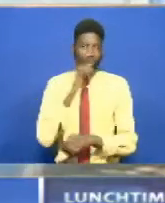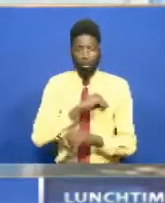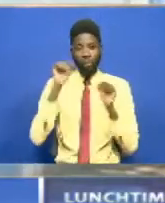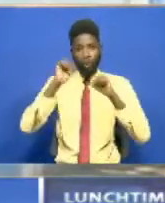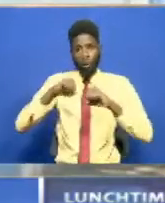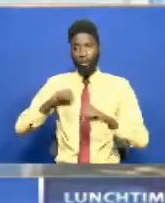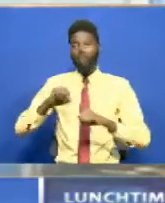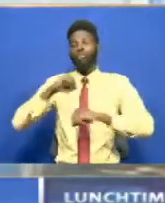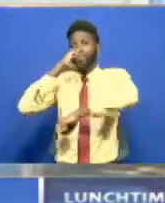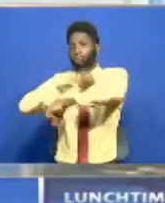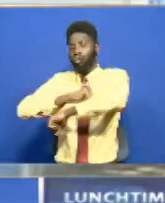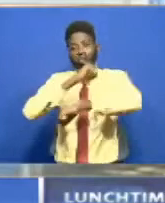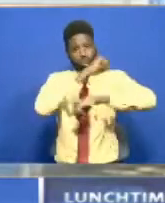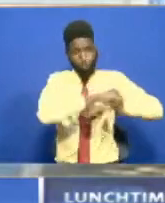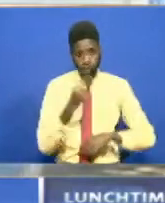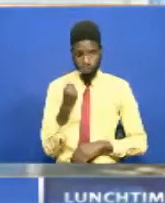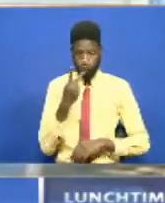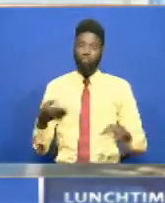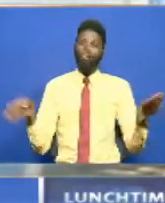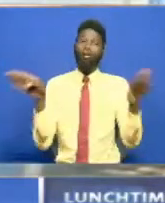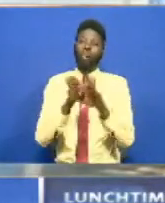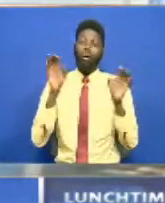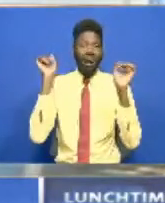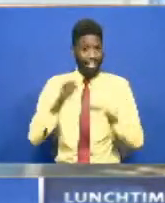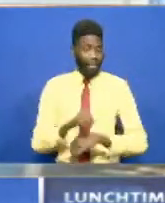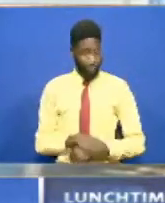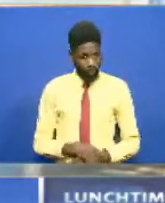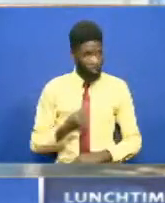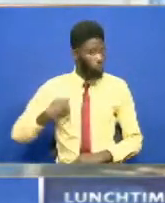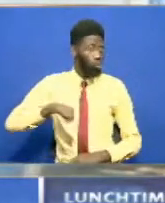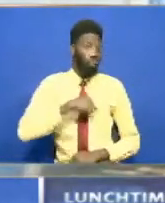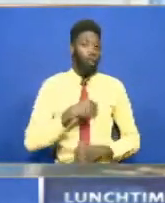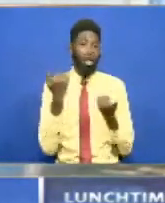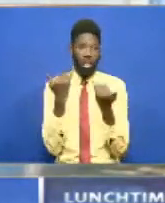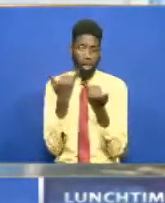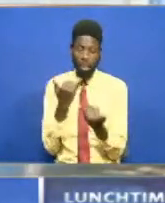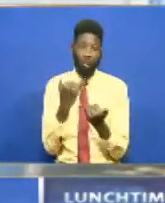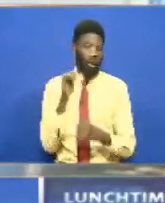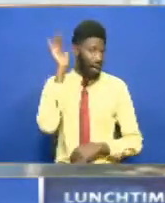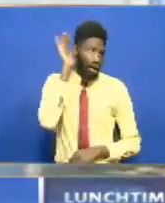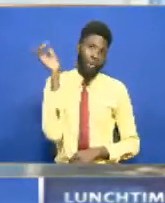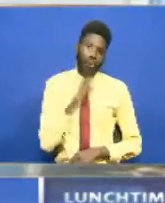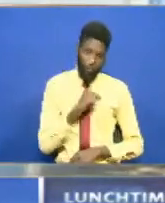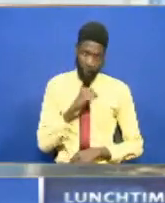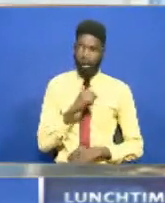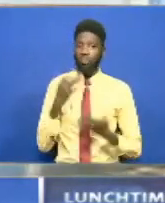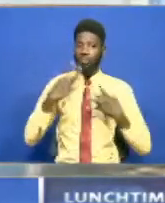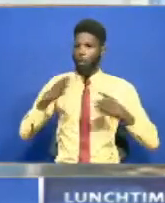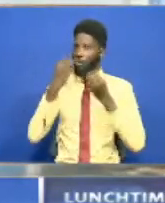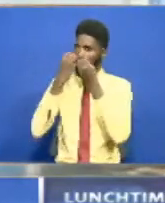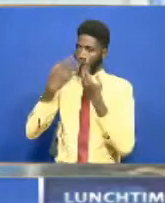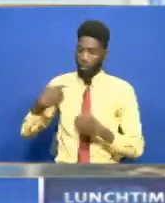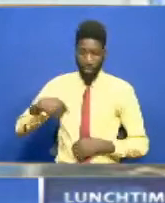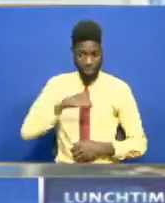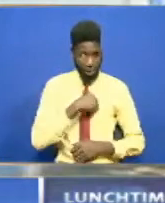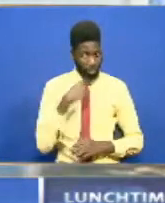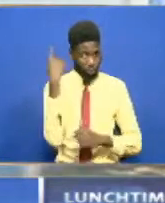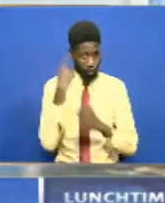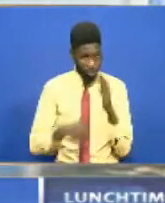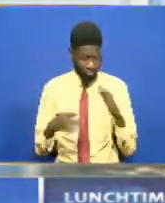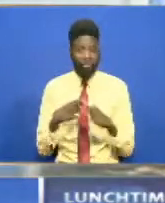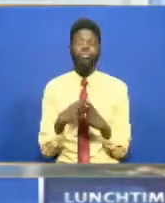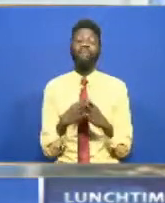institutions can close down. So what we have is just information from reliable sources and a phone